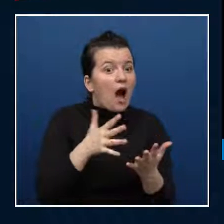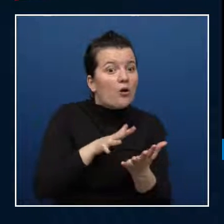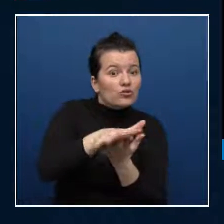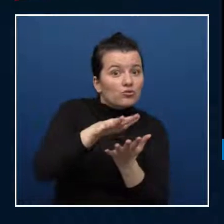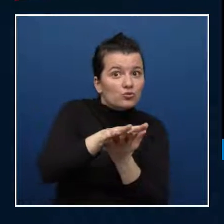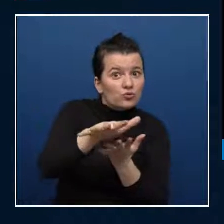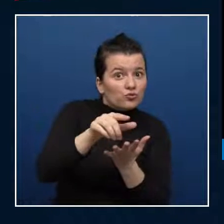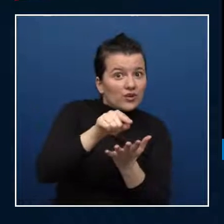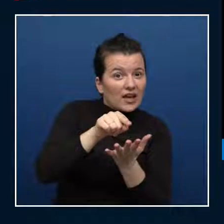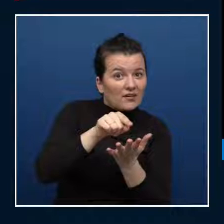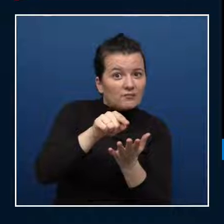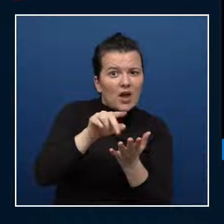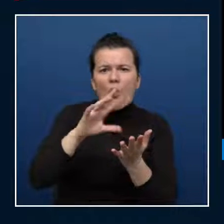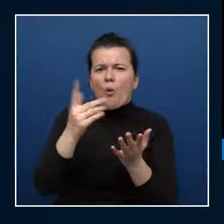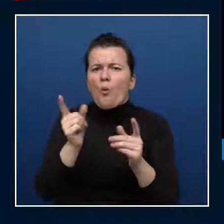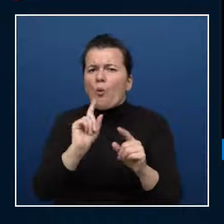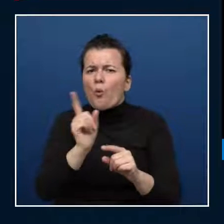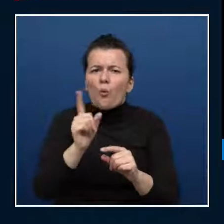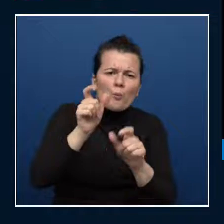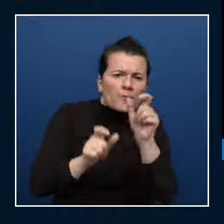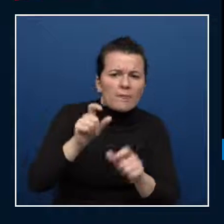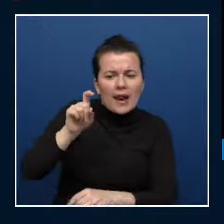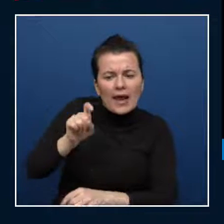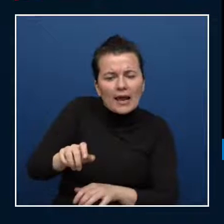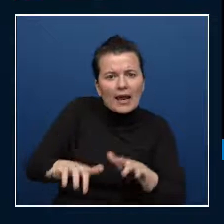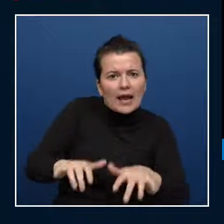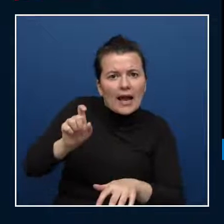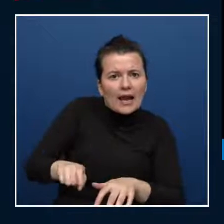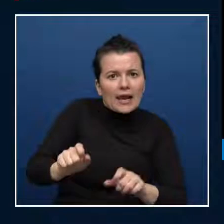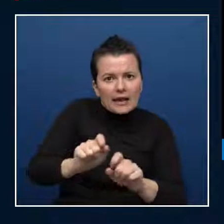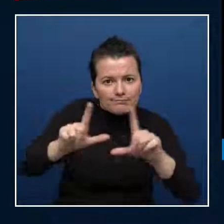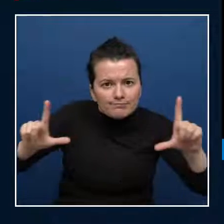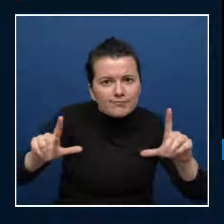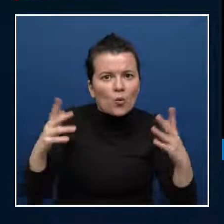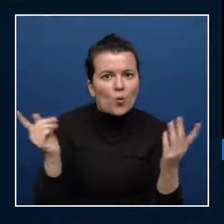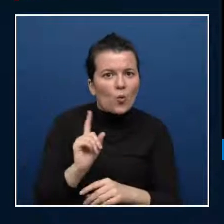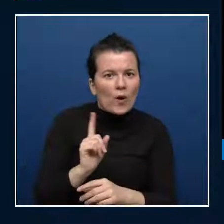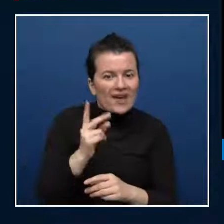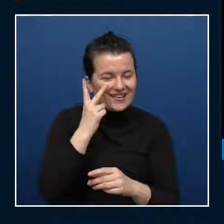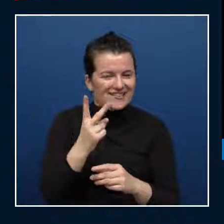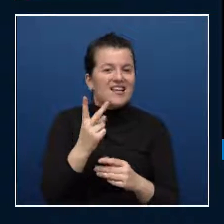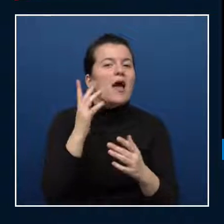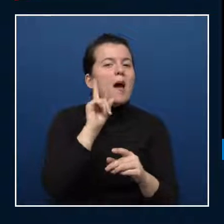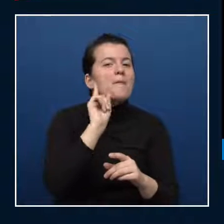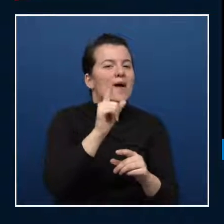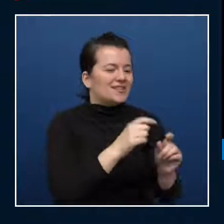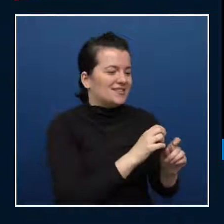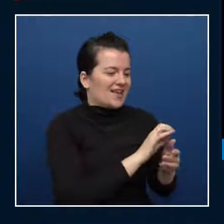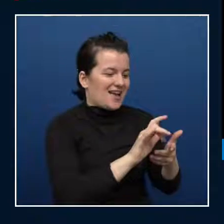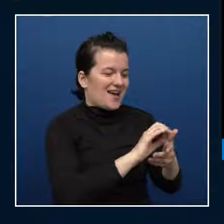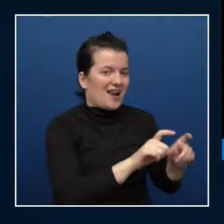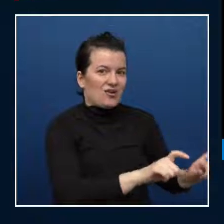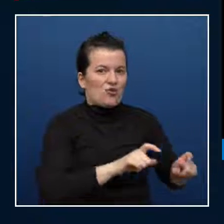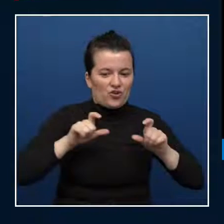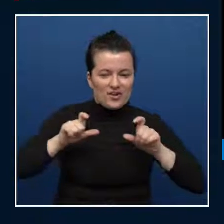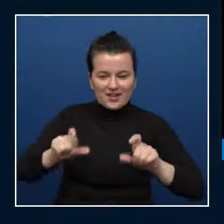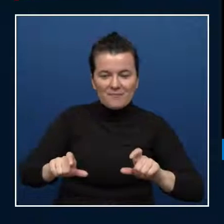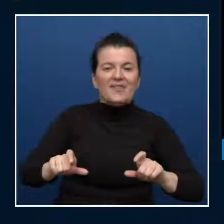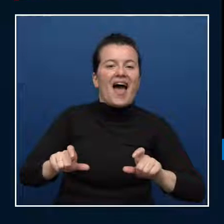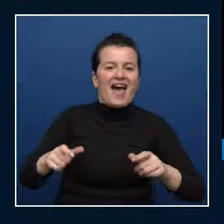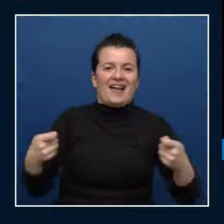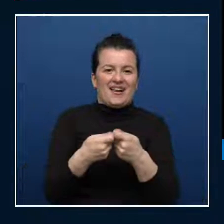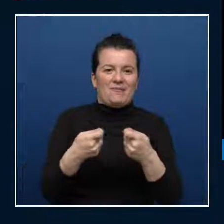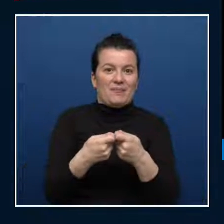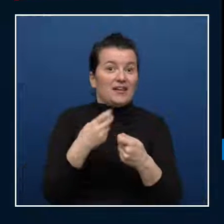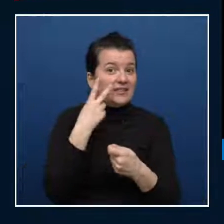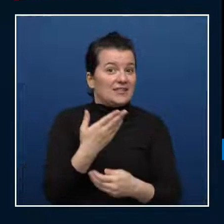coming from and where they're actually being routed, depending on the algorithm that you've set up. This can help you make informed decisions. So when